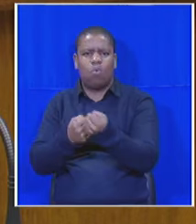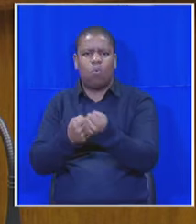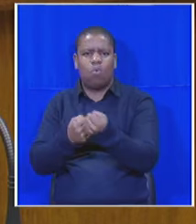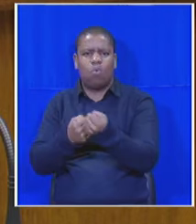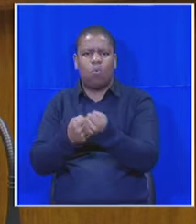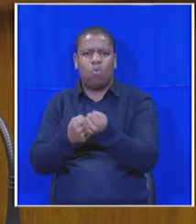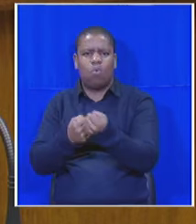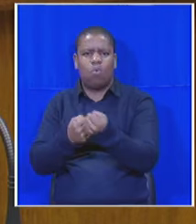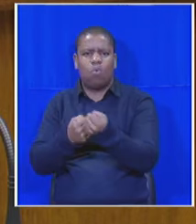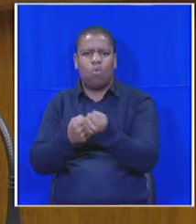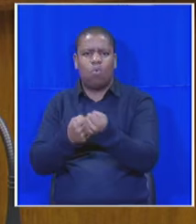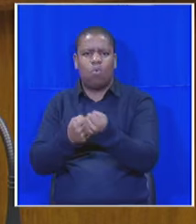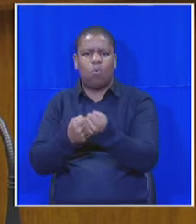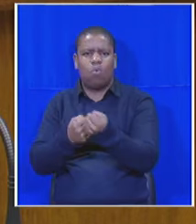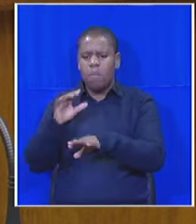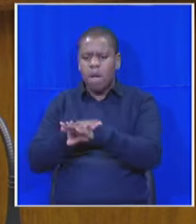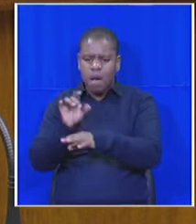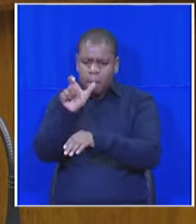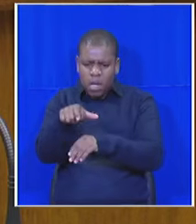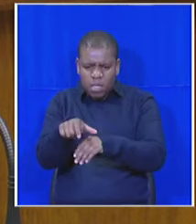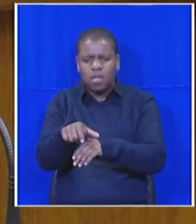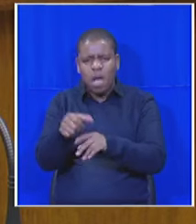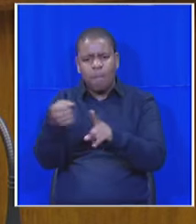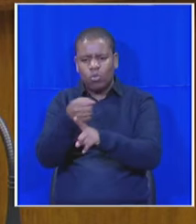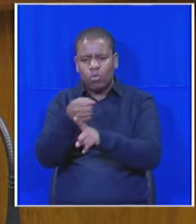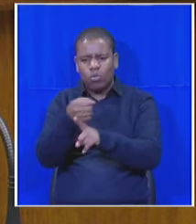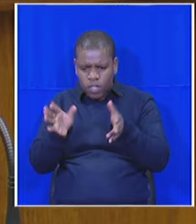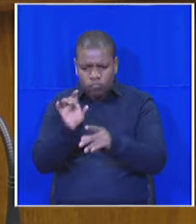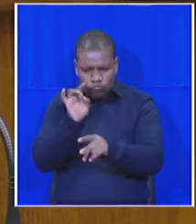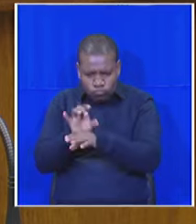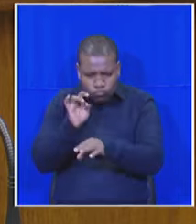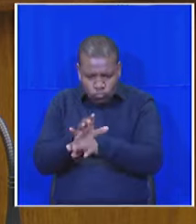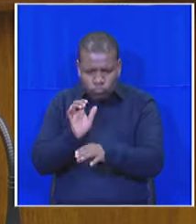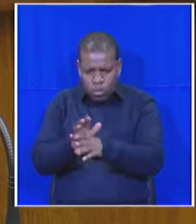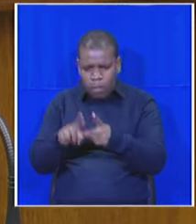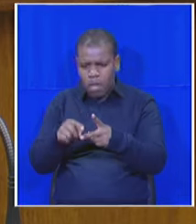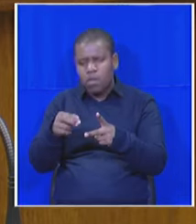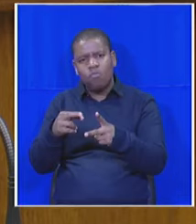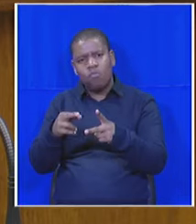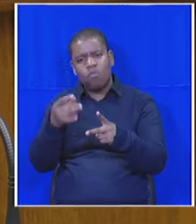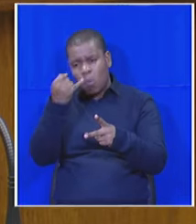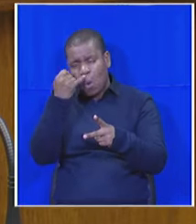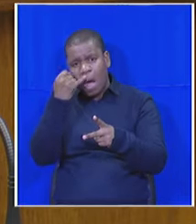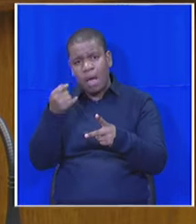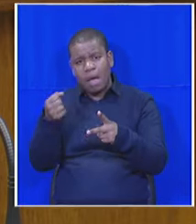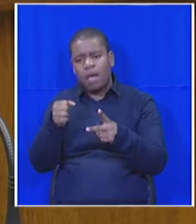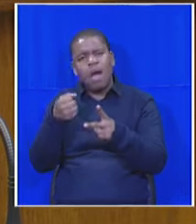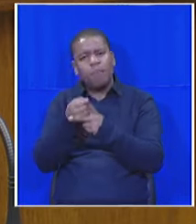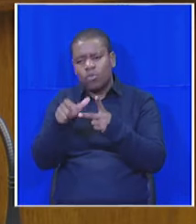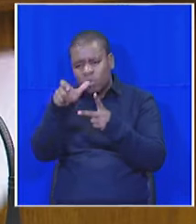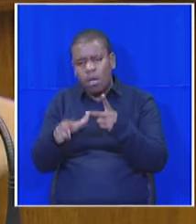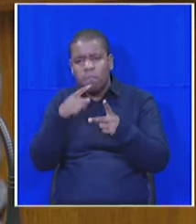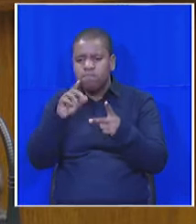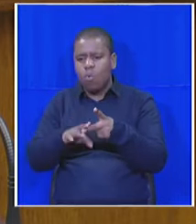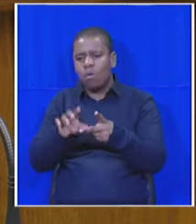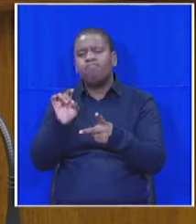is responsible for counselling traumatized victims of abuse, drug addiction and crime, and the department that must facilitate care for the